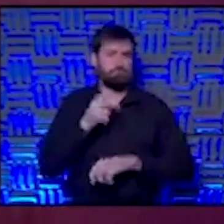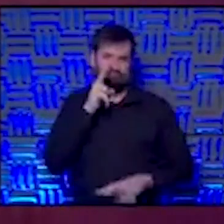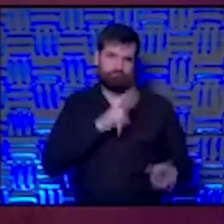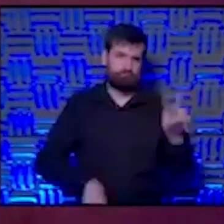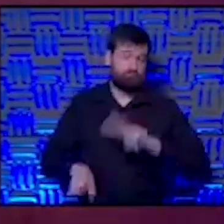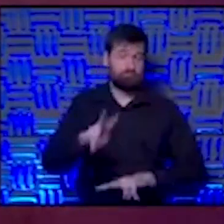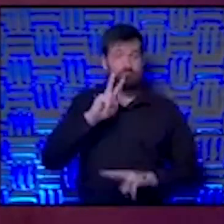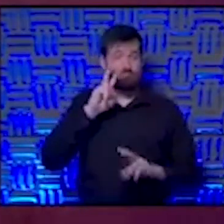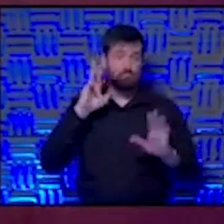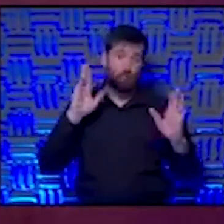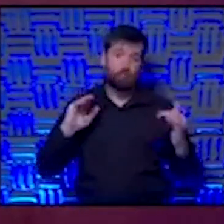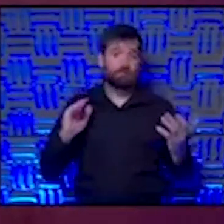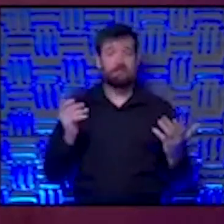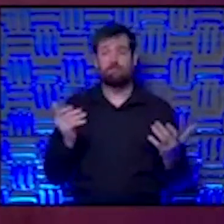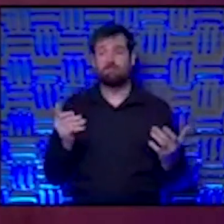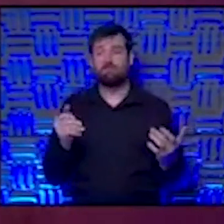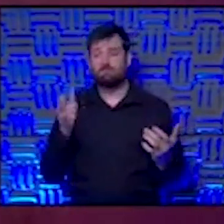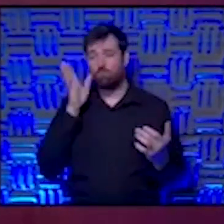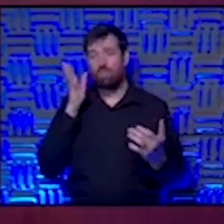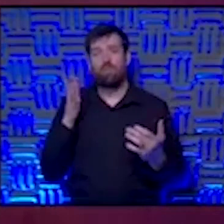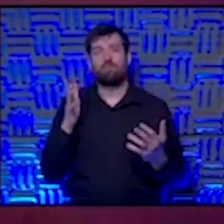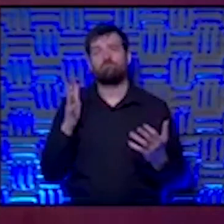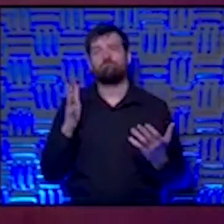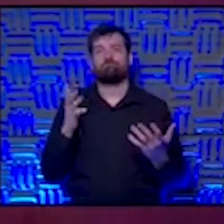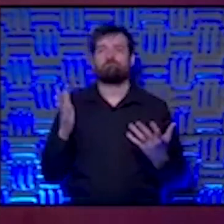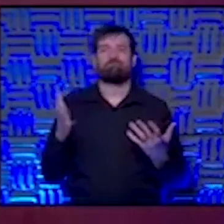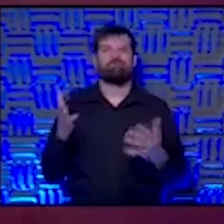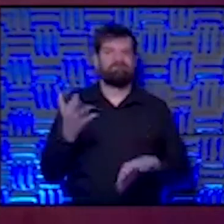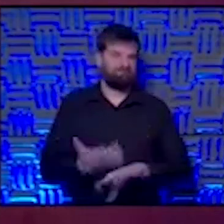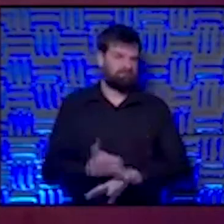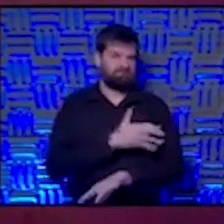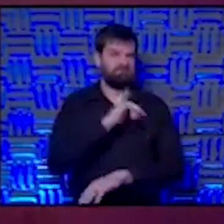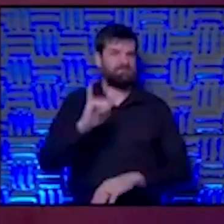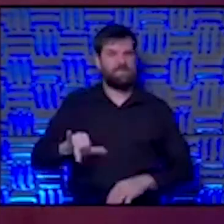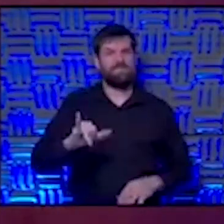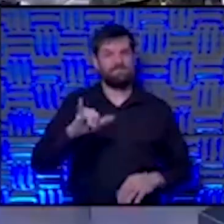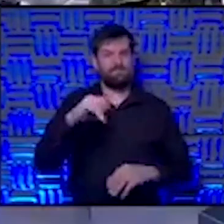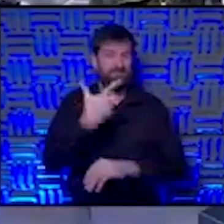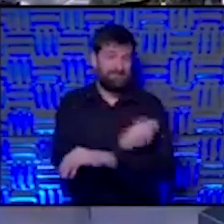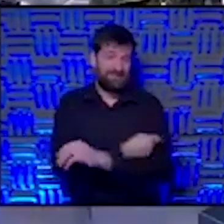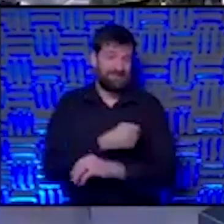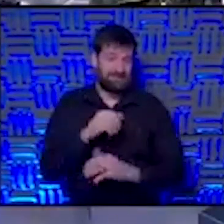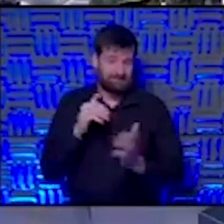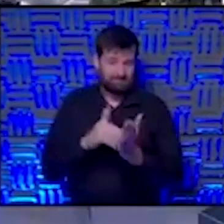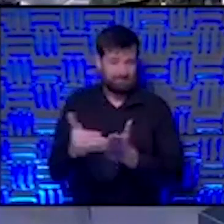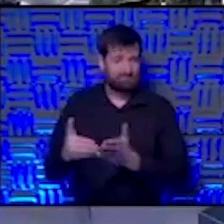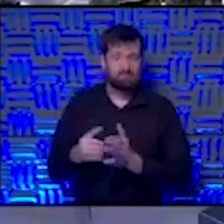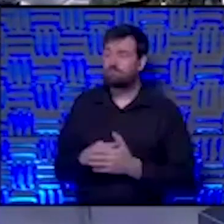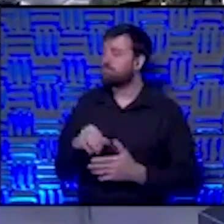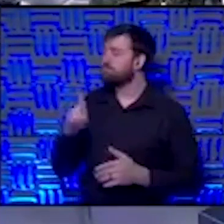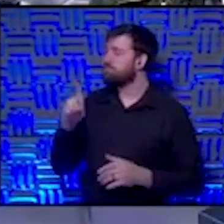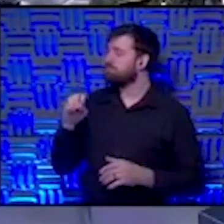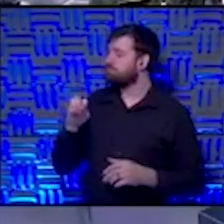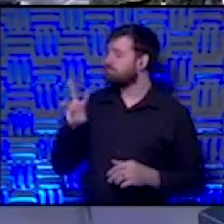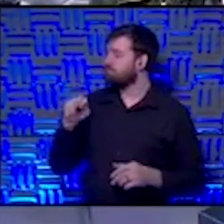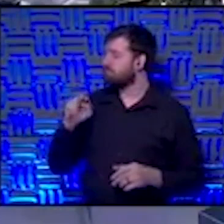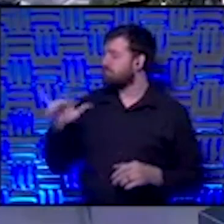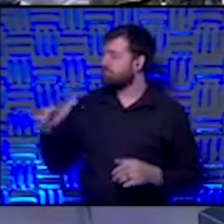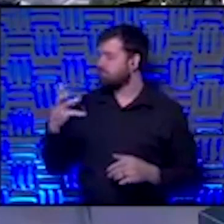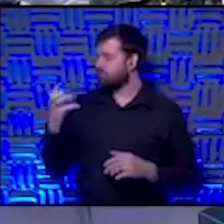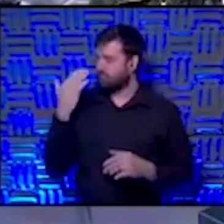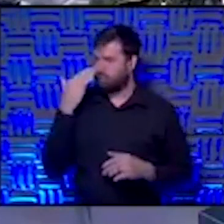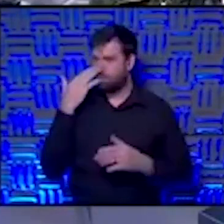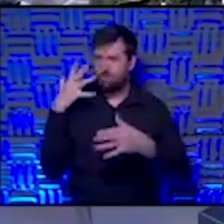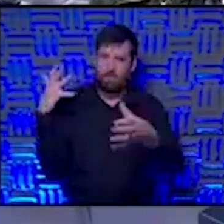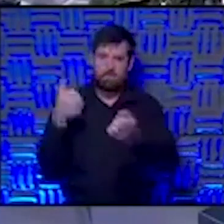And we're hoping that will increase that vaccination rate. Okay. Donnie wants to know if we could get an